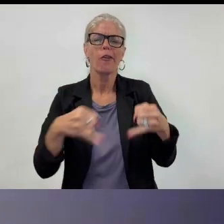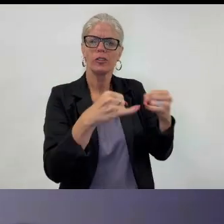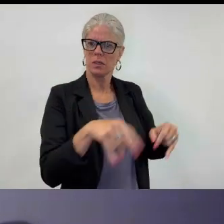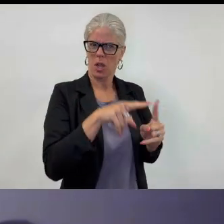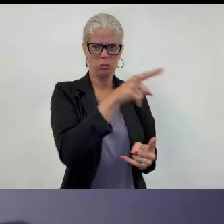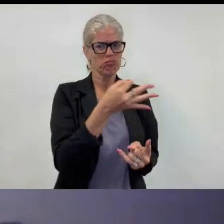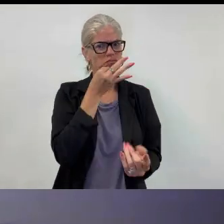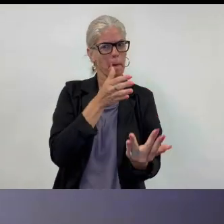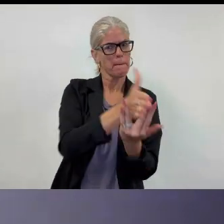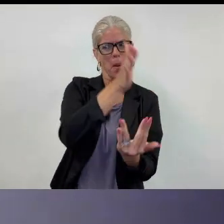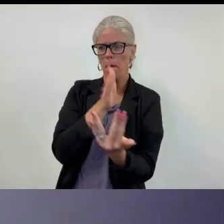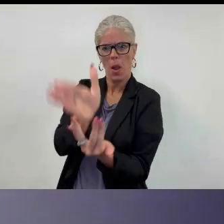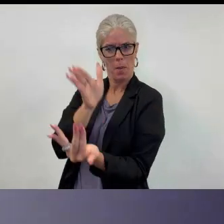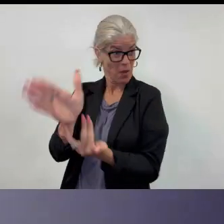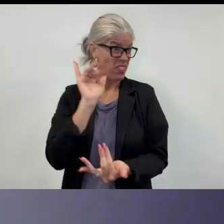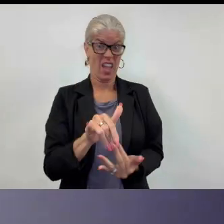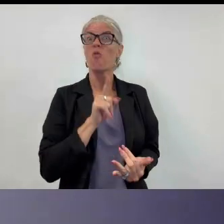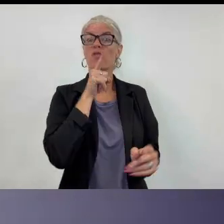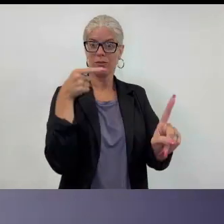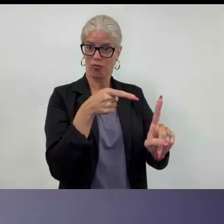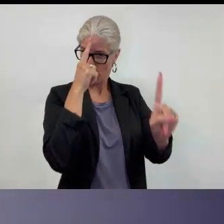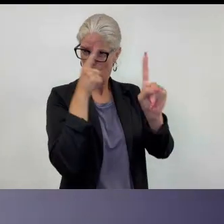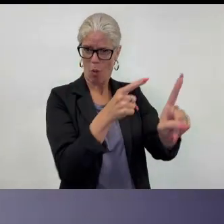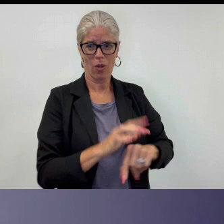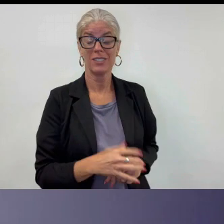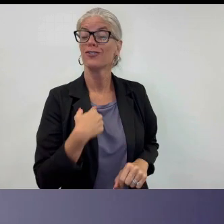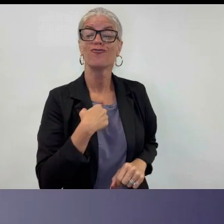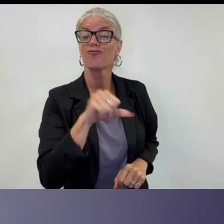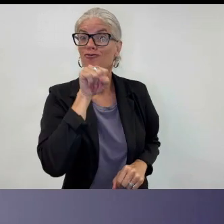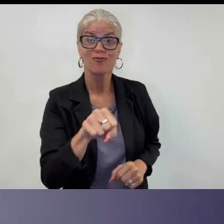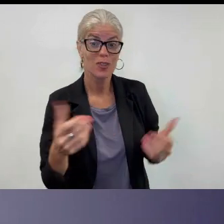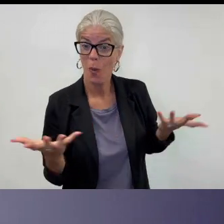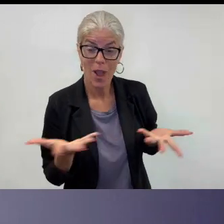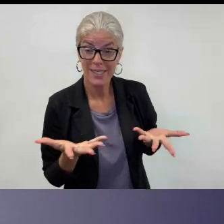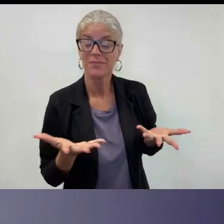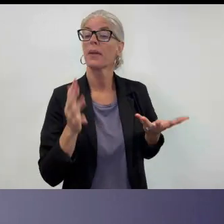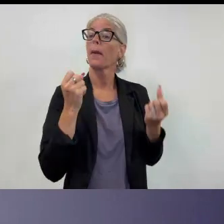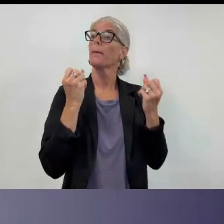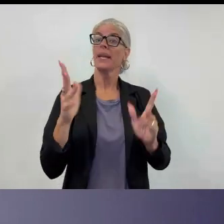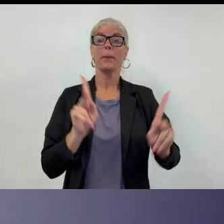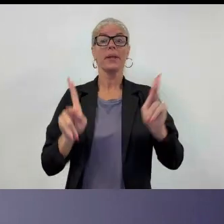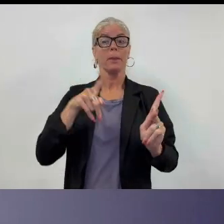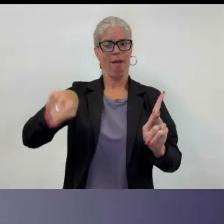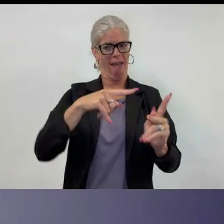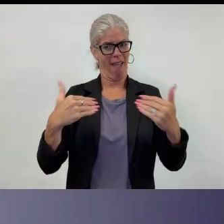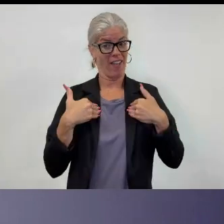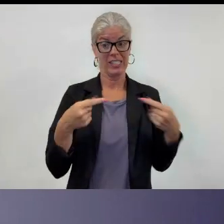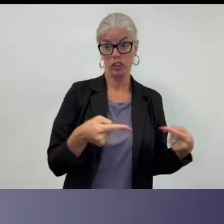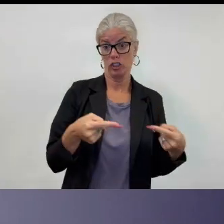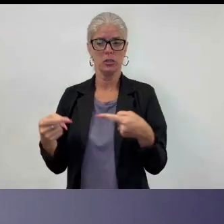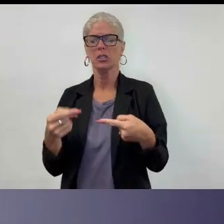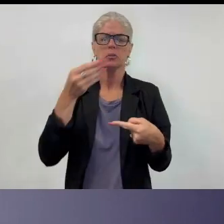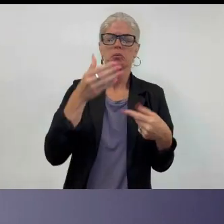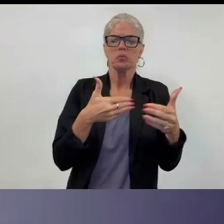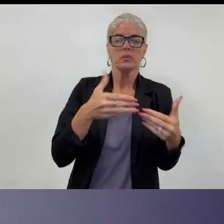within reason. Let's put it that way. Mhm. I'm not going to say absolutely no boundaries, but I love the fact, so many people who